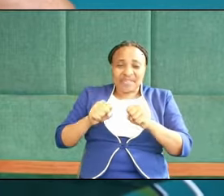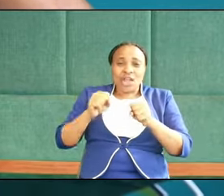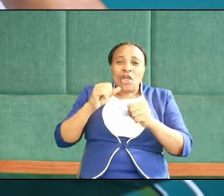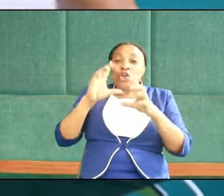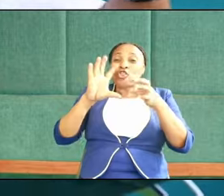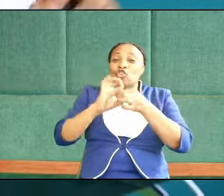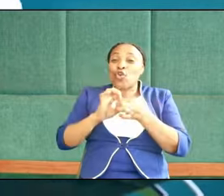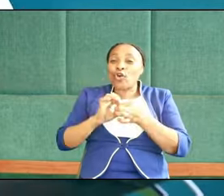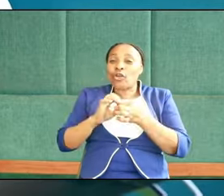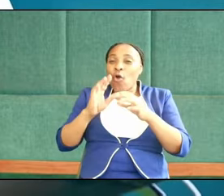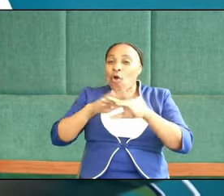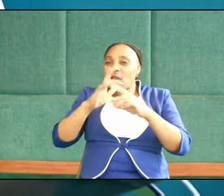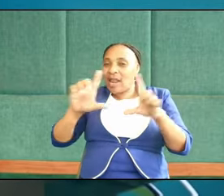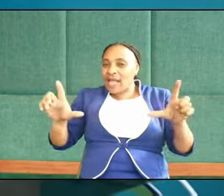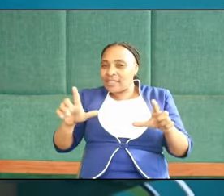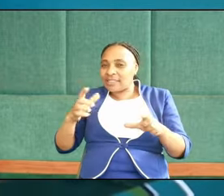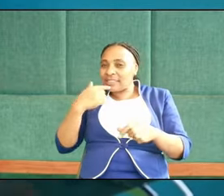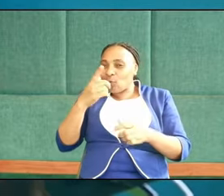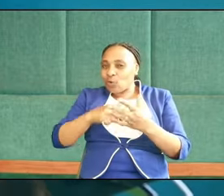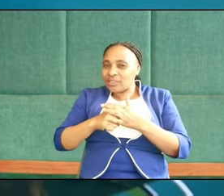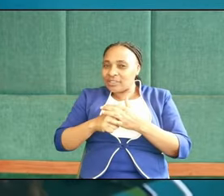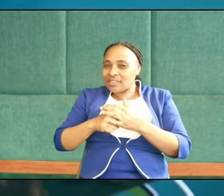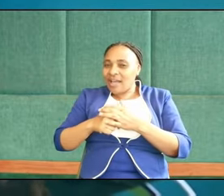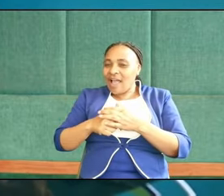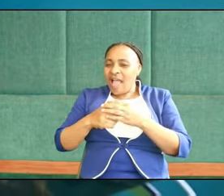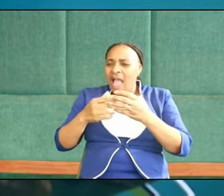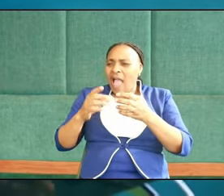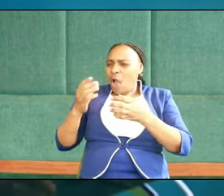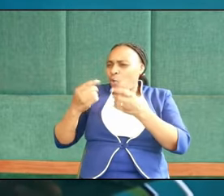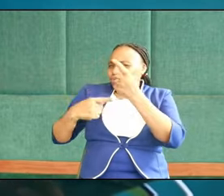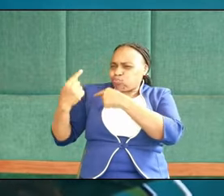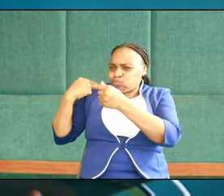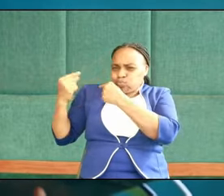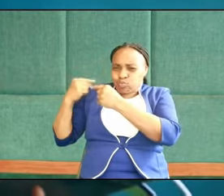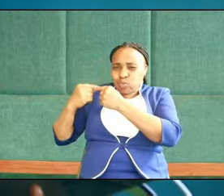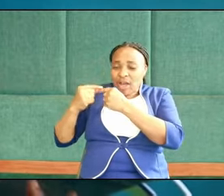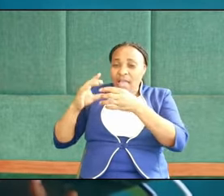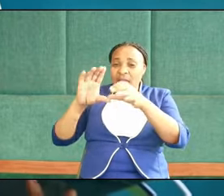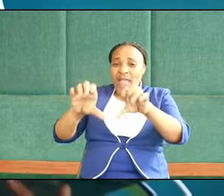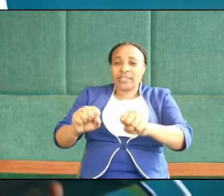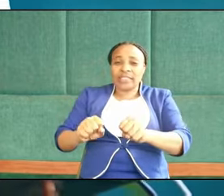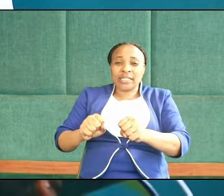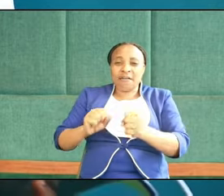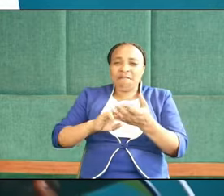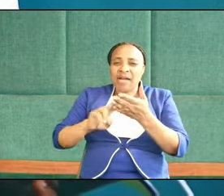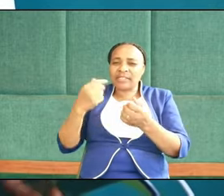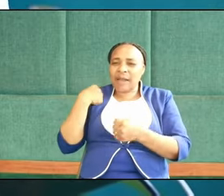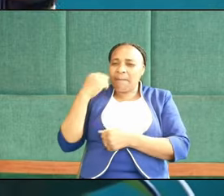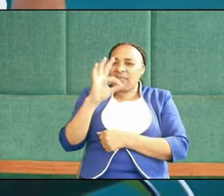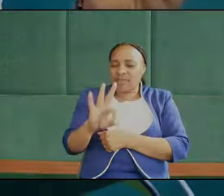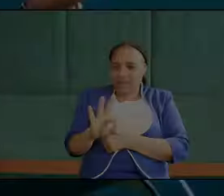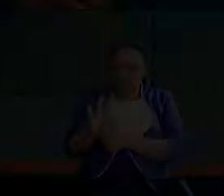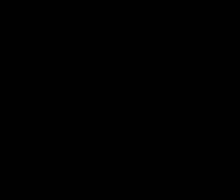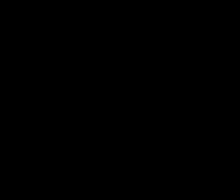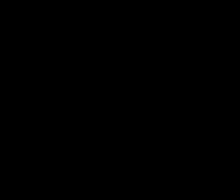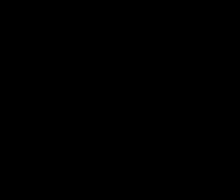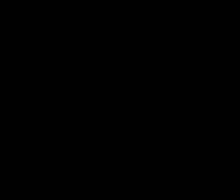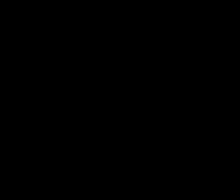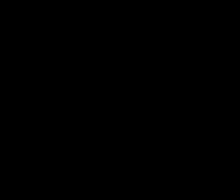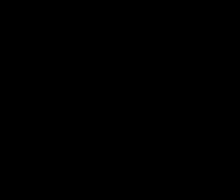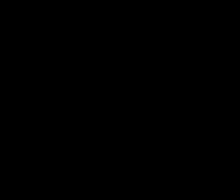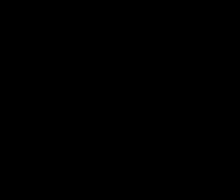type ancestral heritage. Look at verse number three. But Naboth said to Ahab, "The